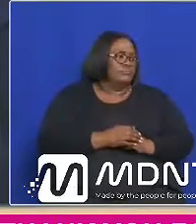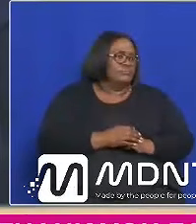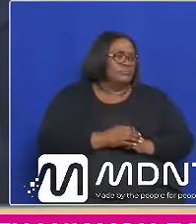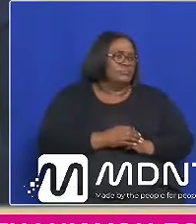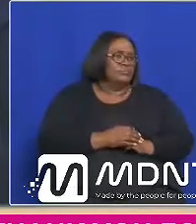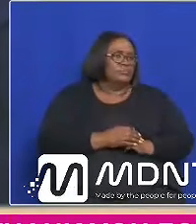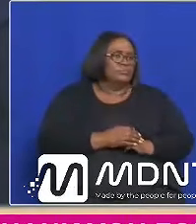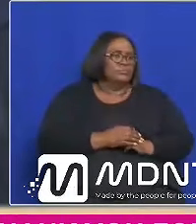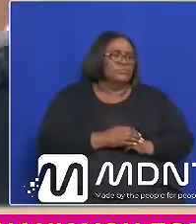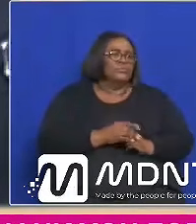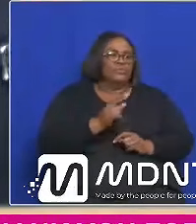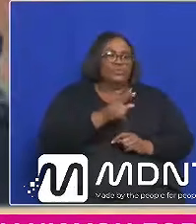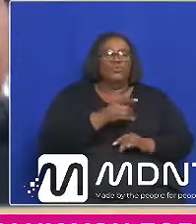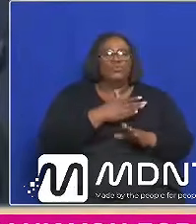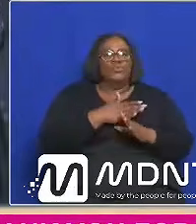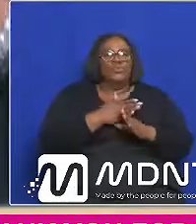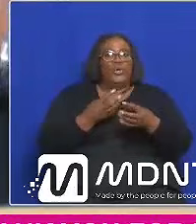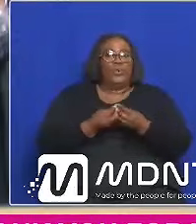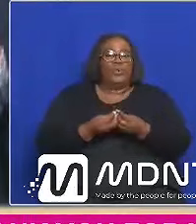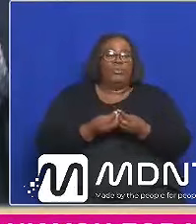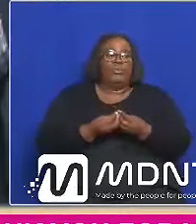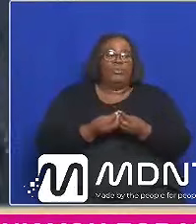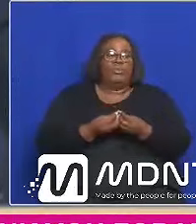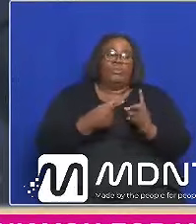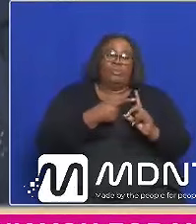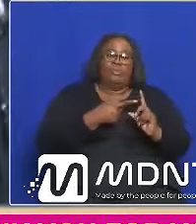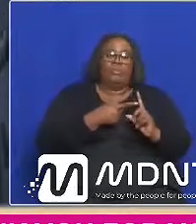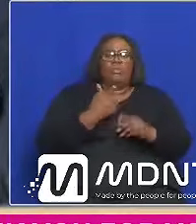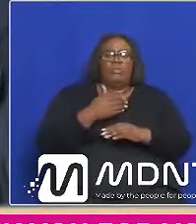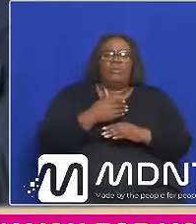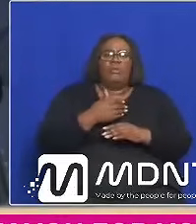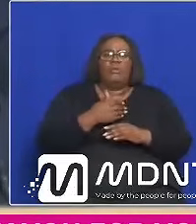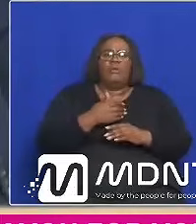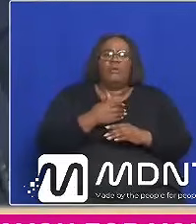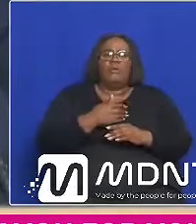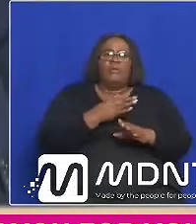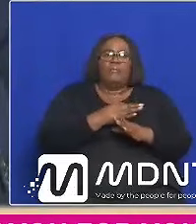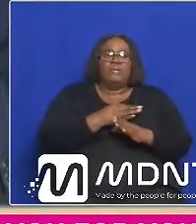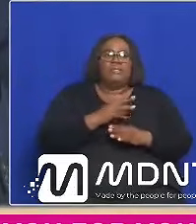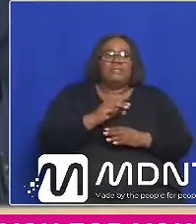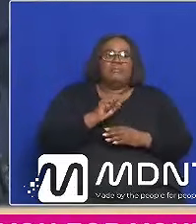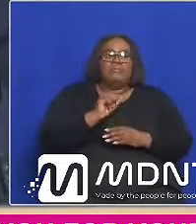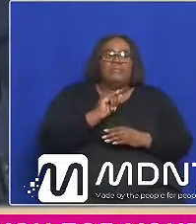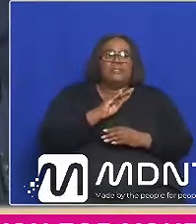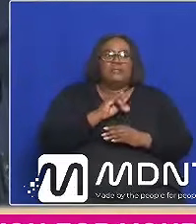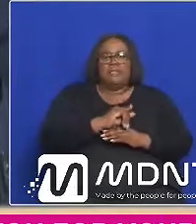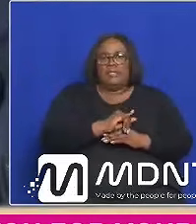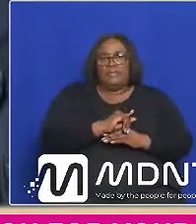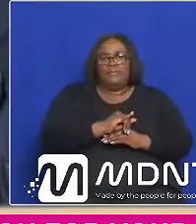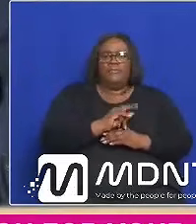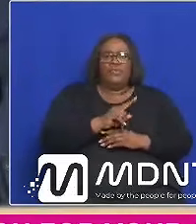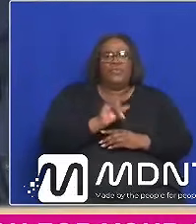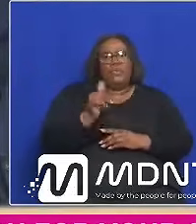Msibi outside of your VIP cat protection services that you were offering him. You had other dealings with him.